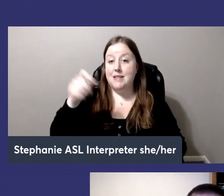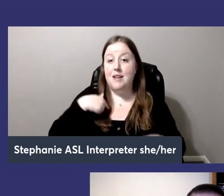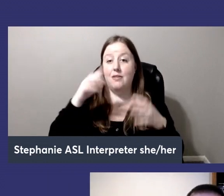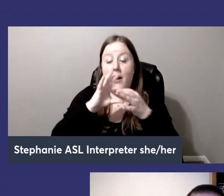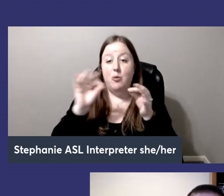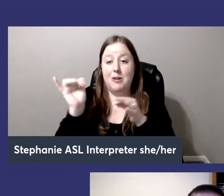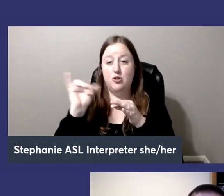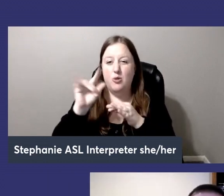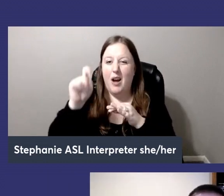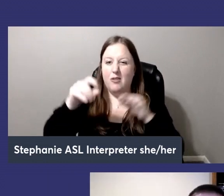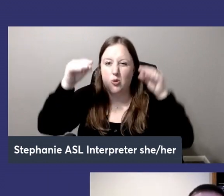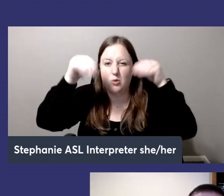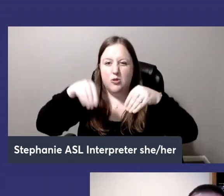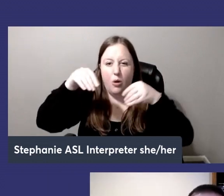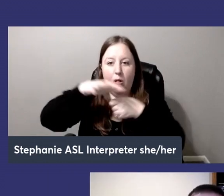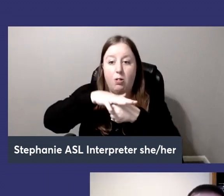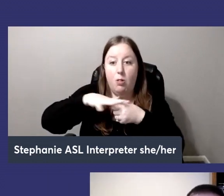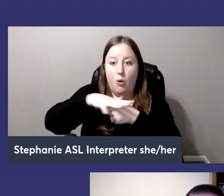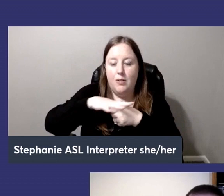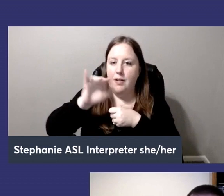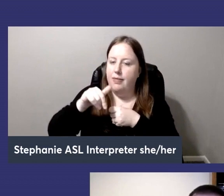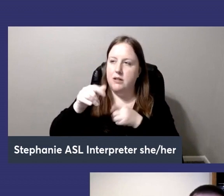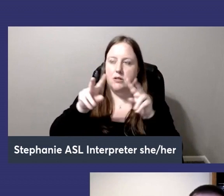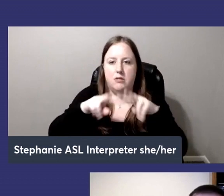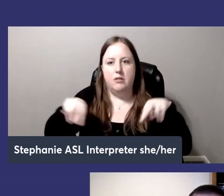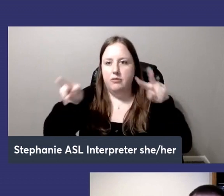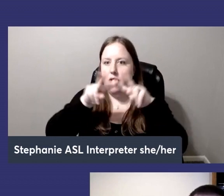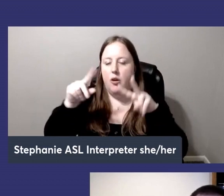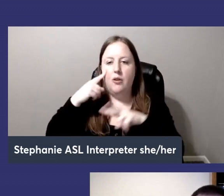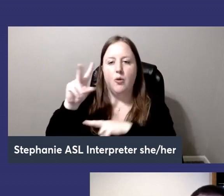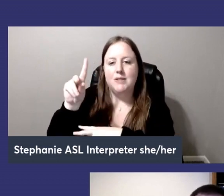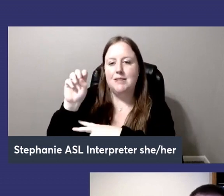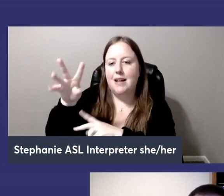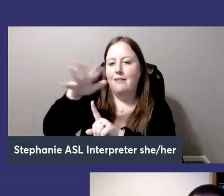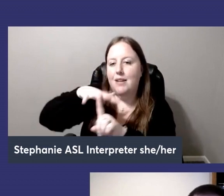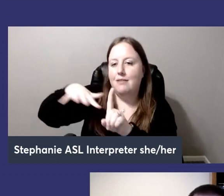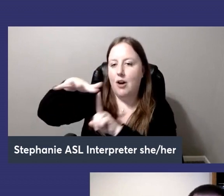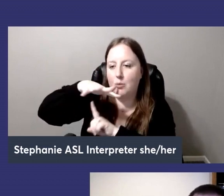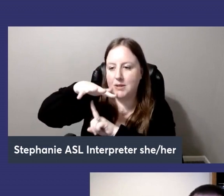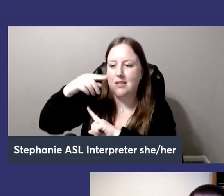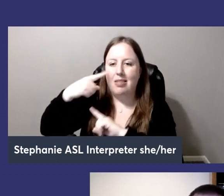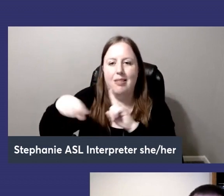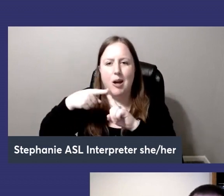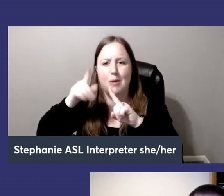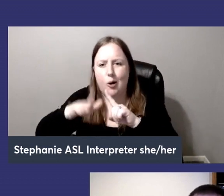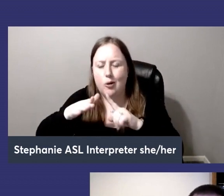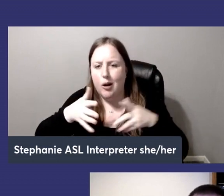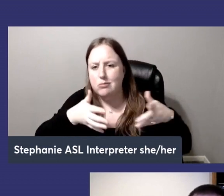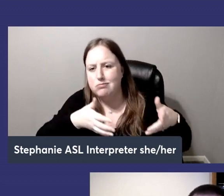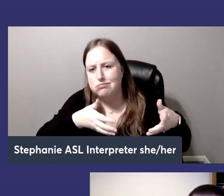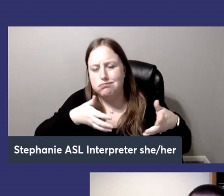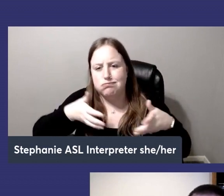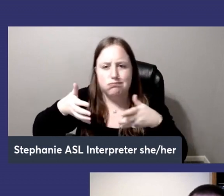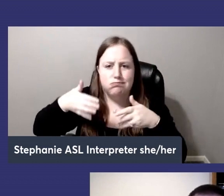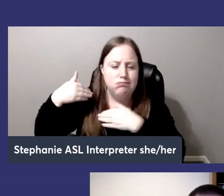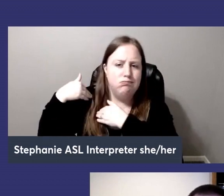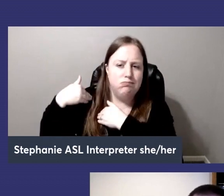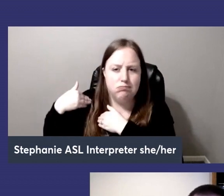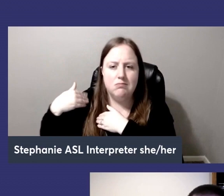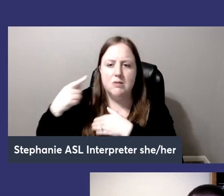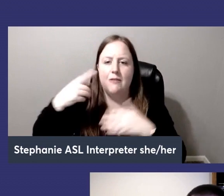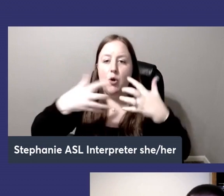things locally, right? That is the big value add for dev environments. Is think of all of your heavy lifting happening in a cloud-based machine that's